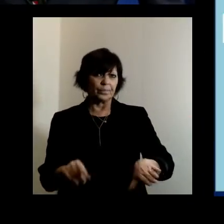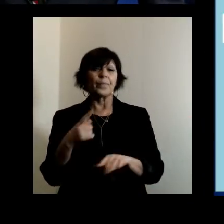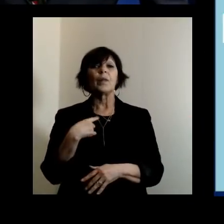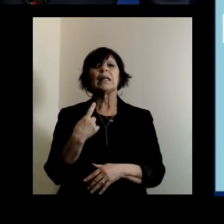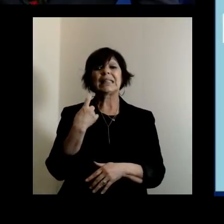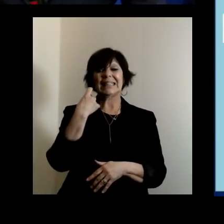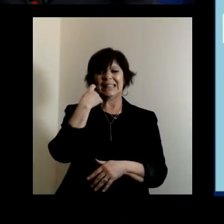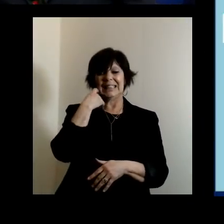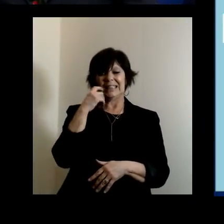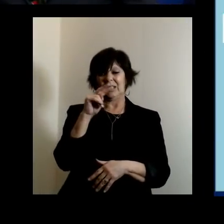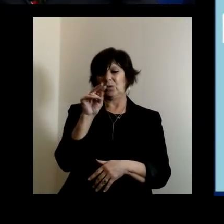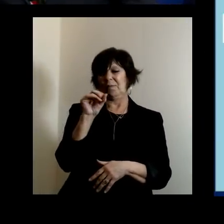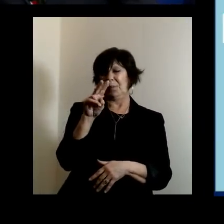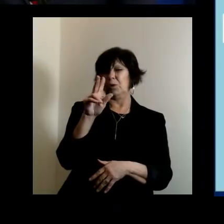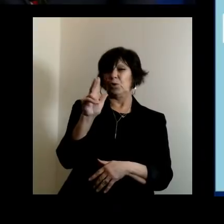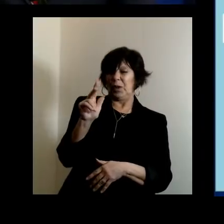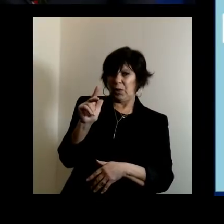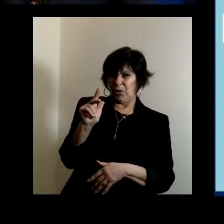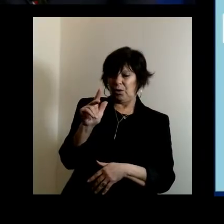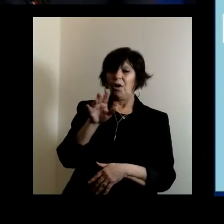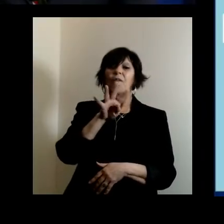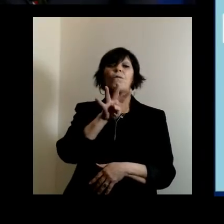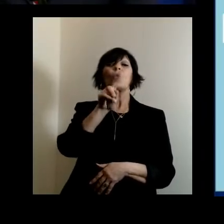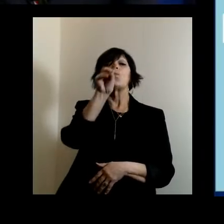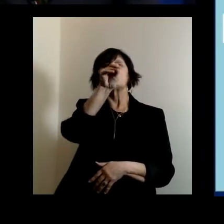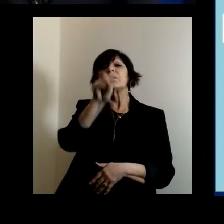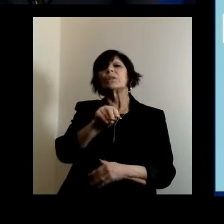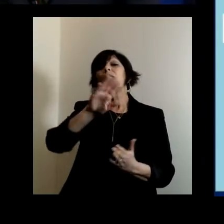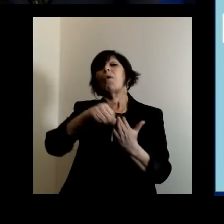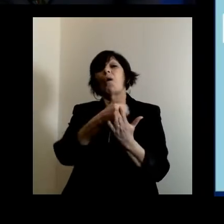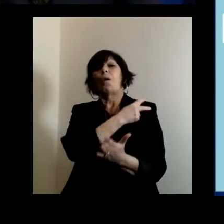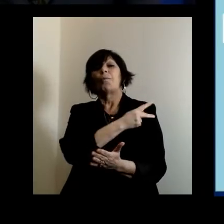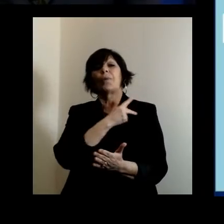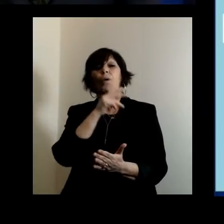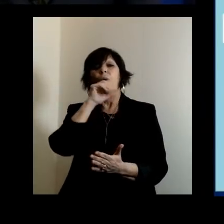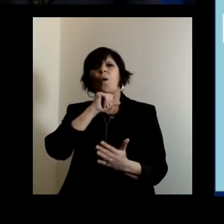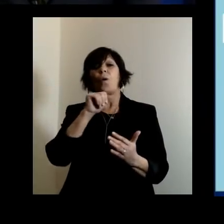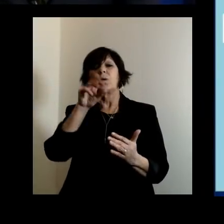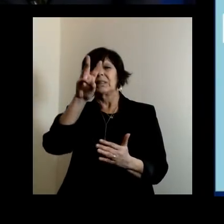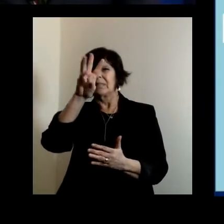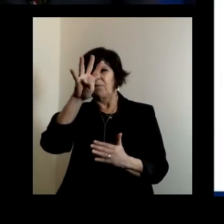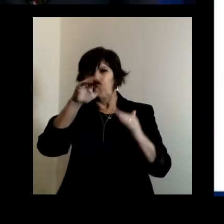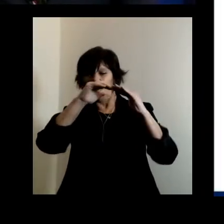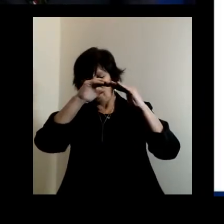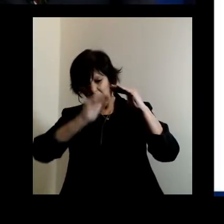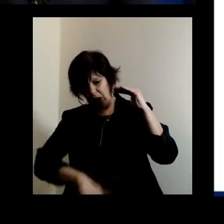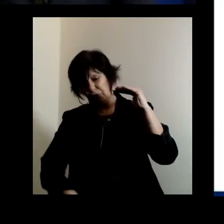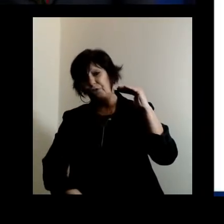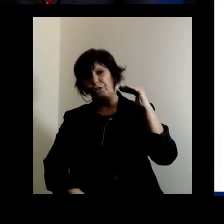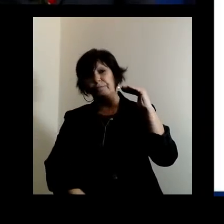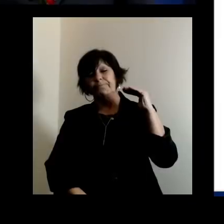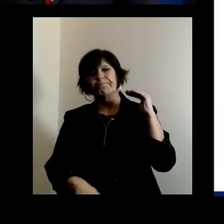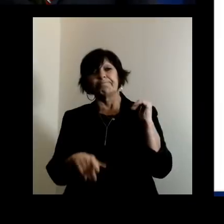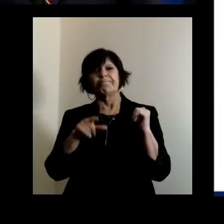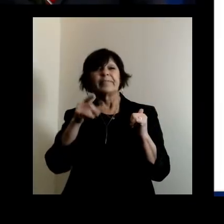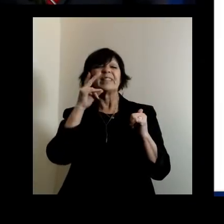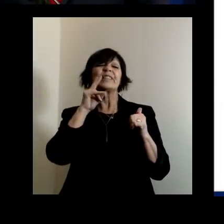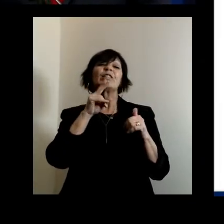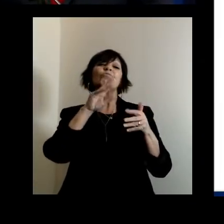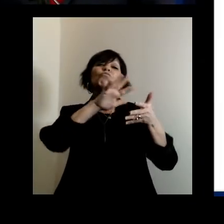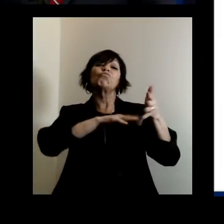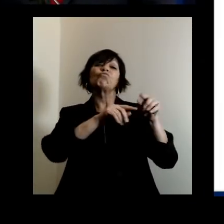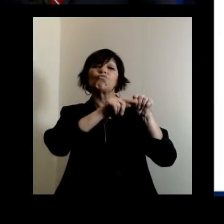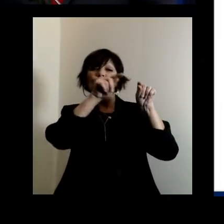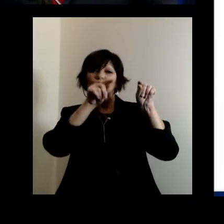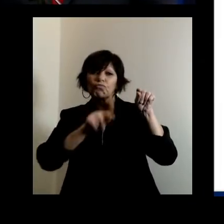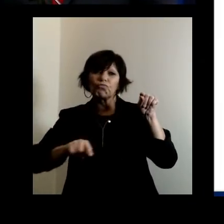date, November 23rd, 41% of all patients were 64 and under. And then you see this chart which shows the